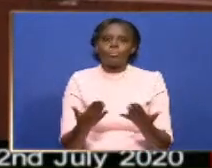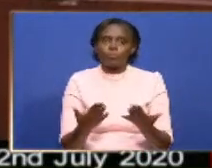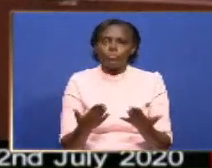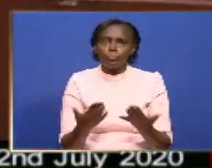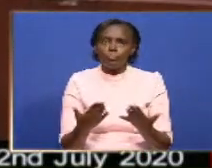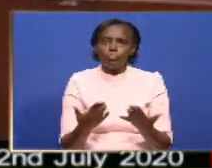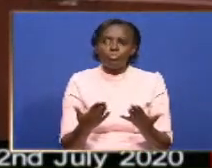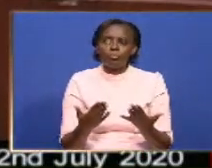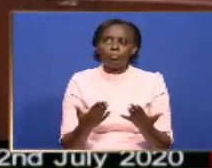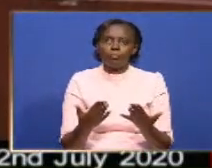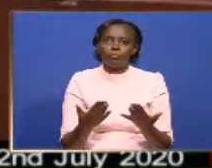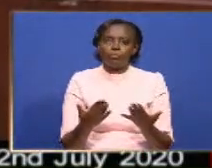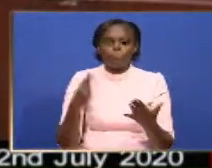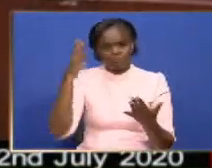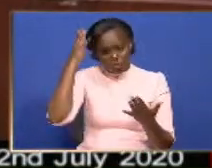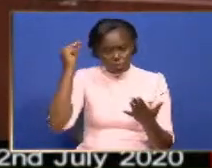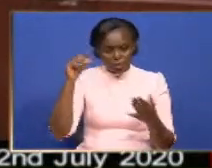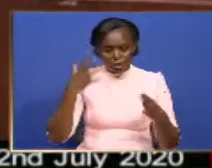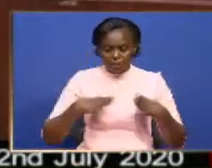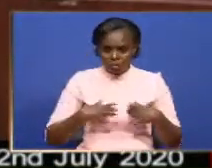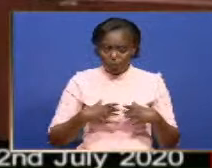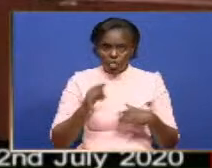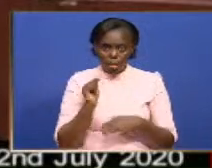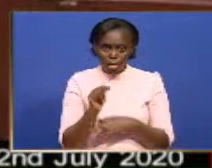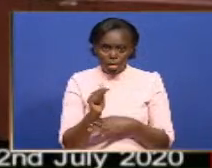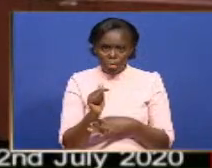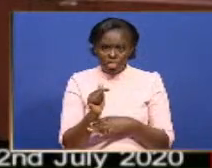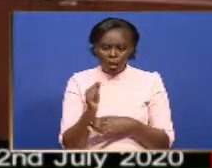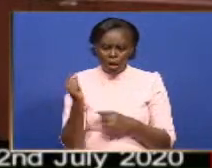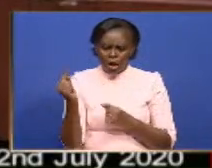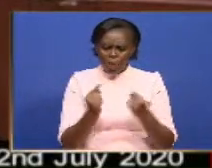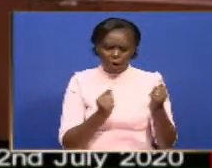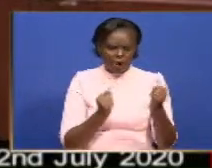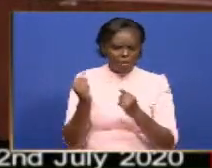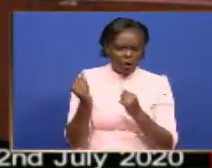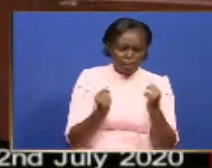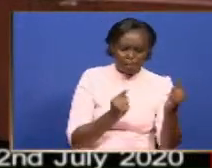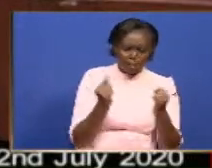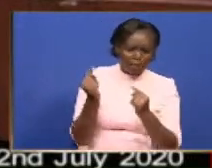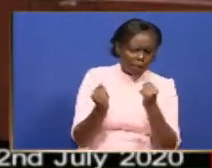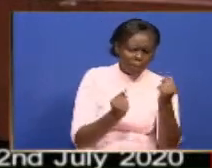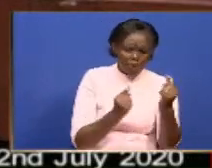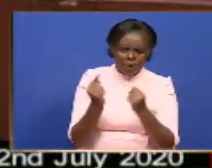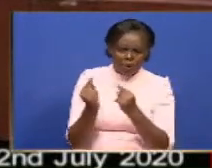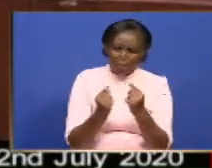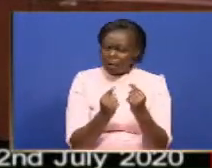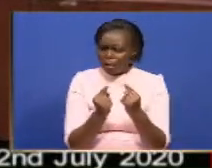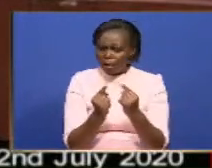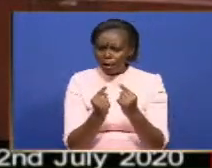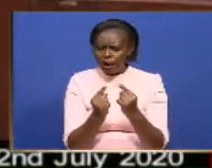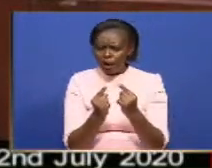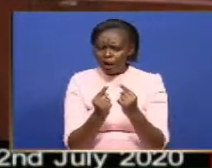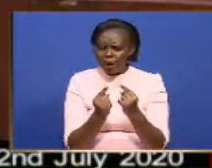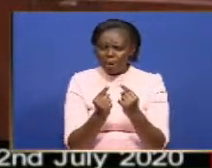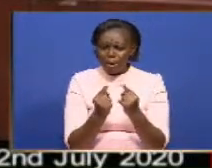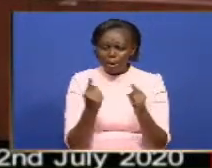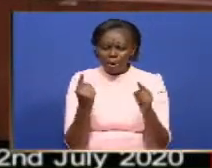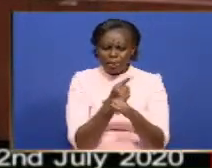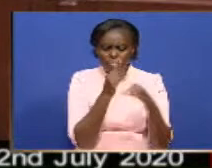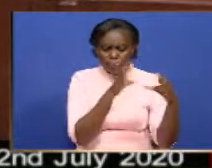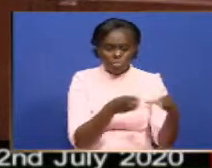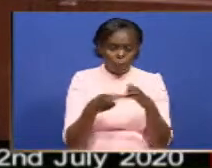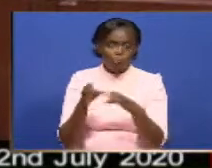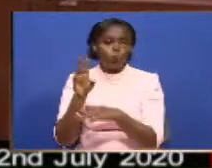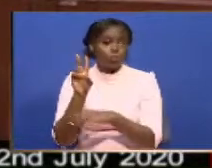influx, especially of the Somali citizens, who came, and they came in two different categories.